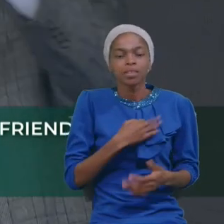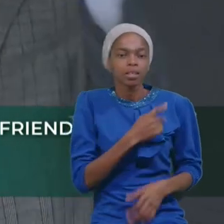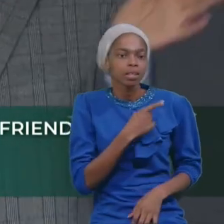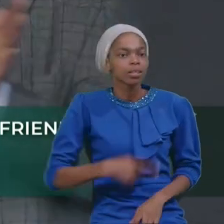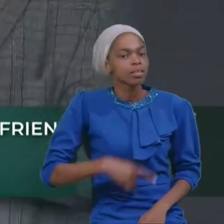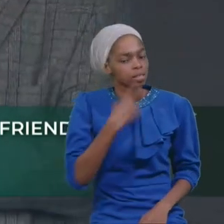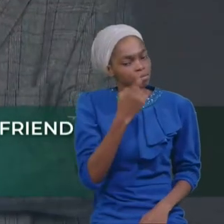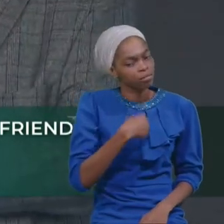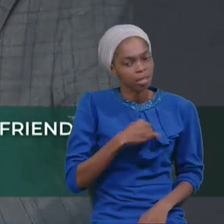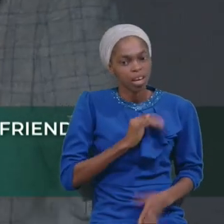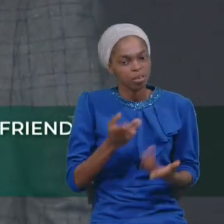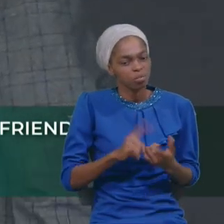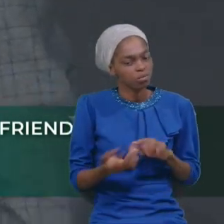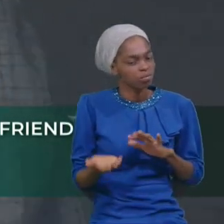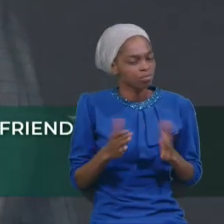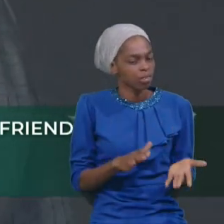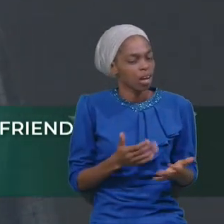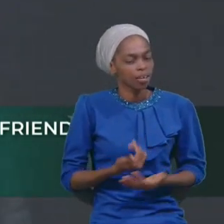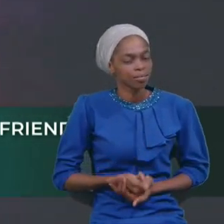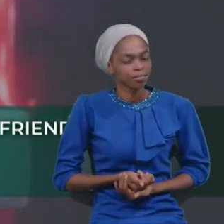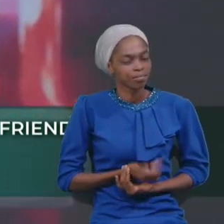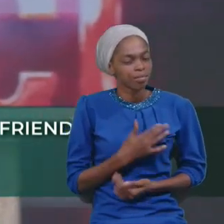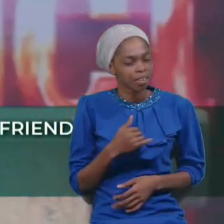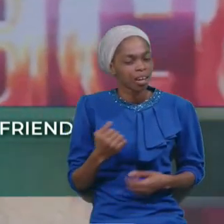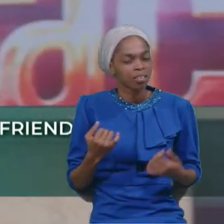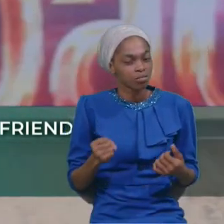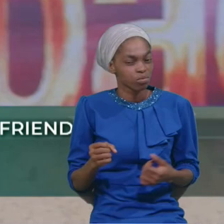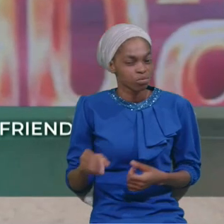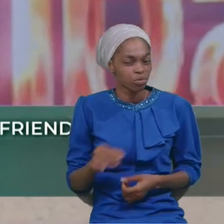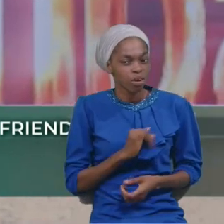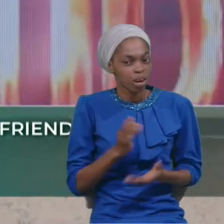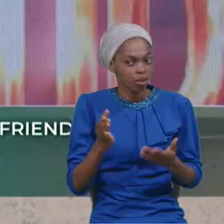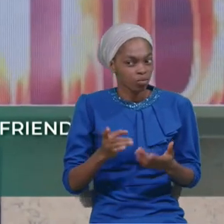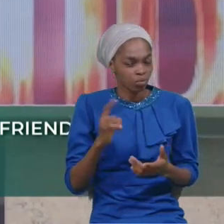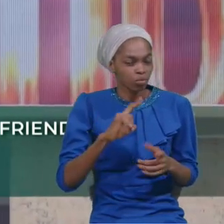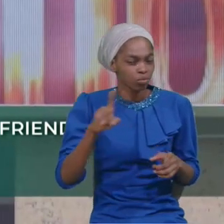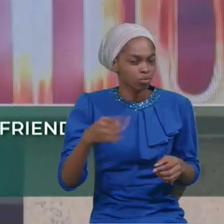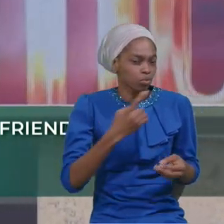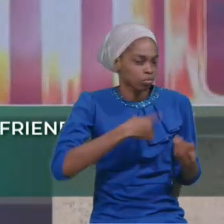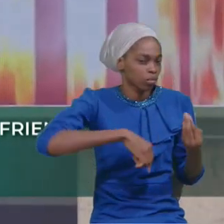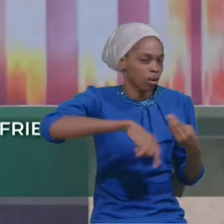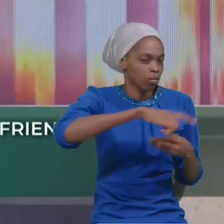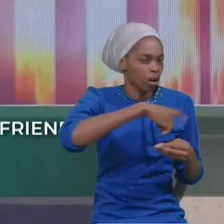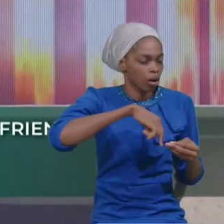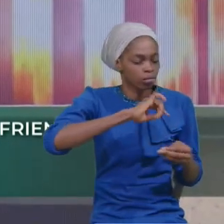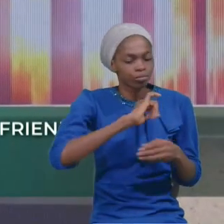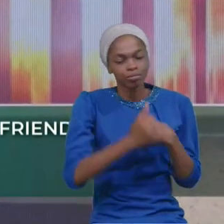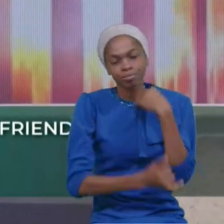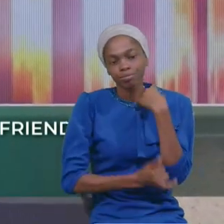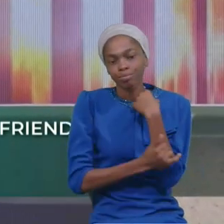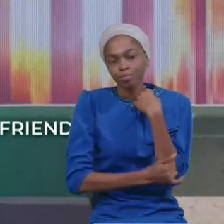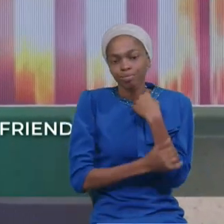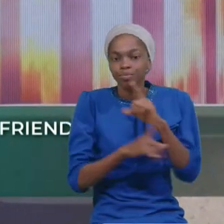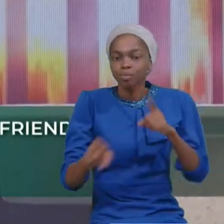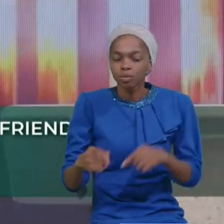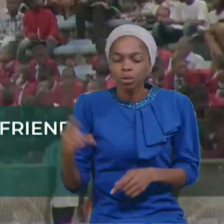around the country and go and find somebody more foolish than yourself,